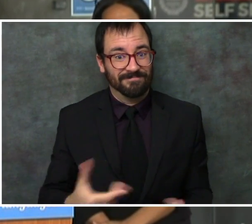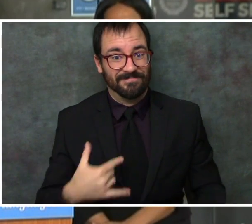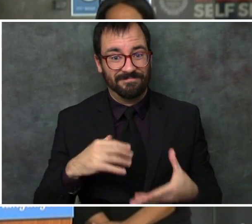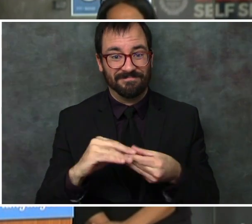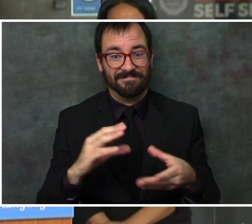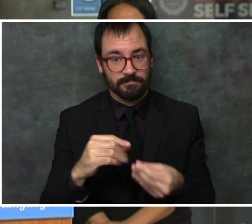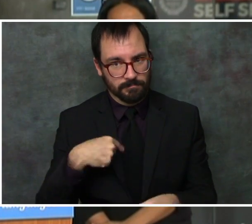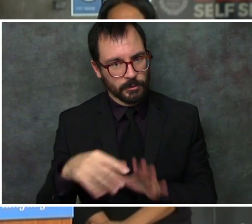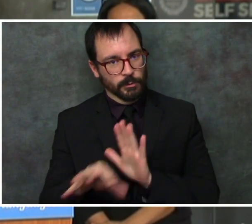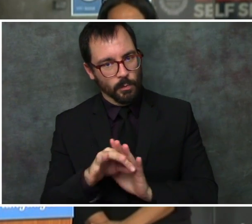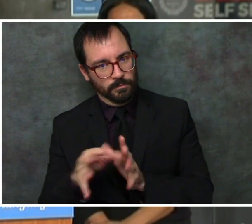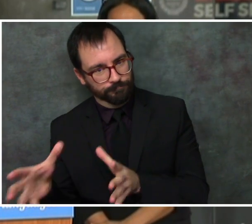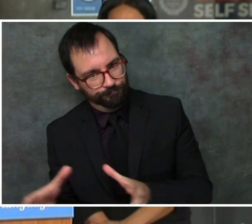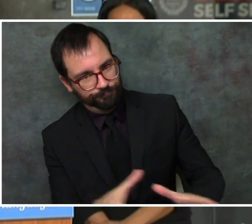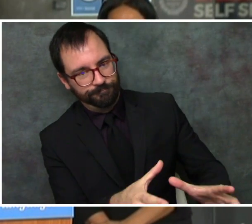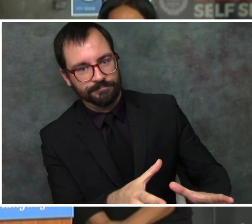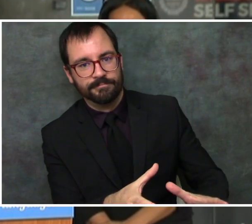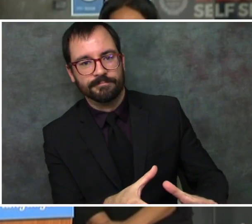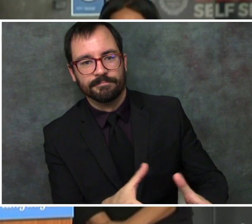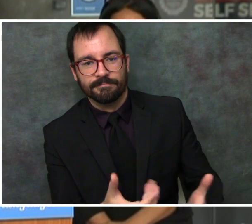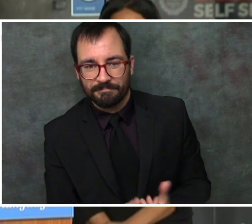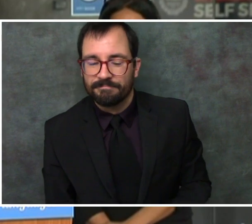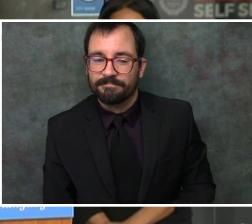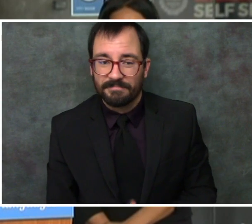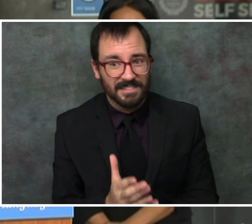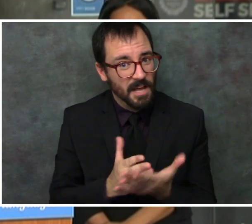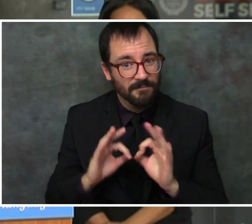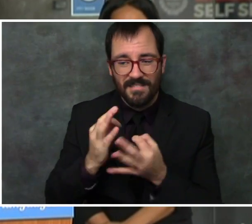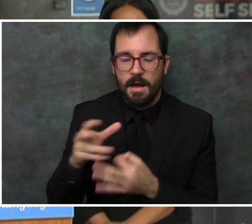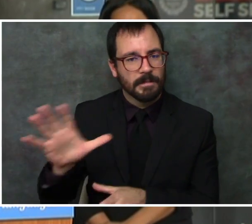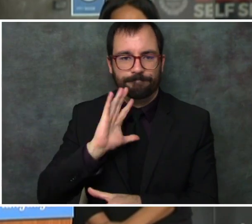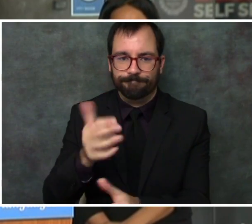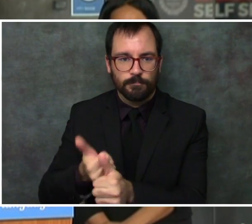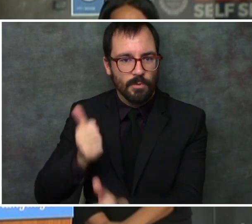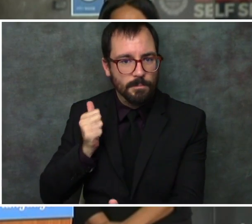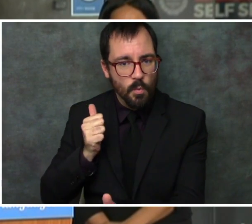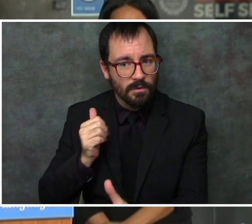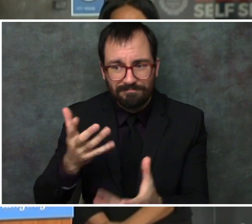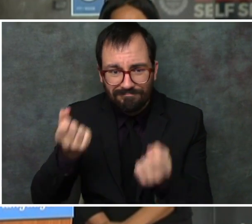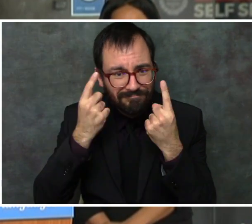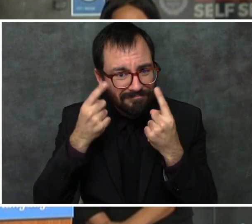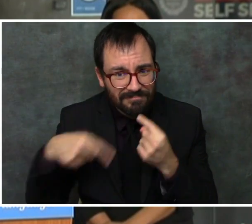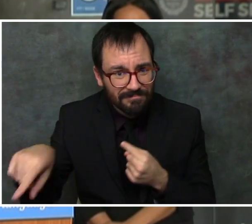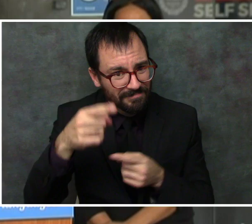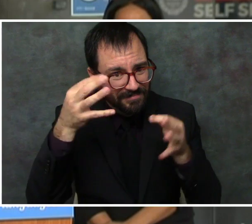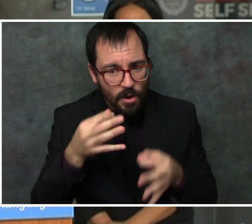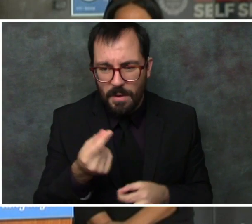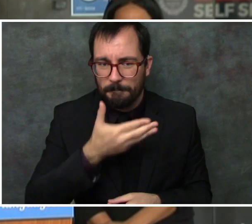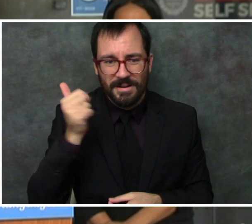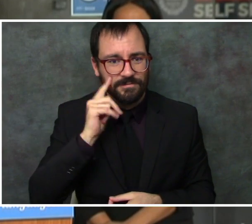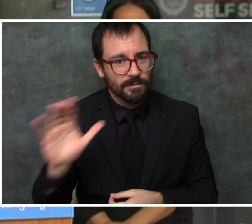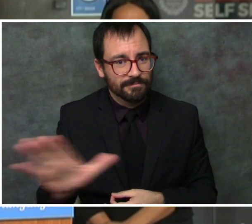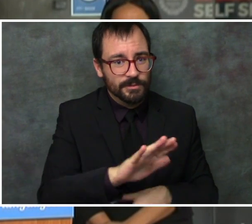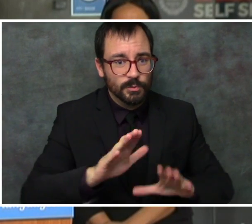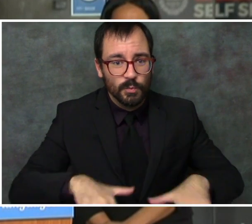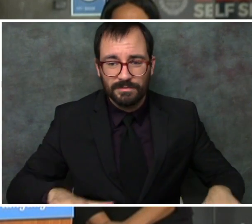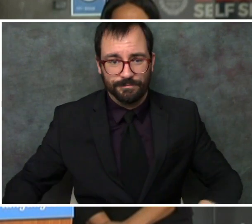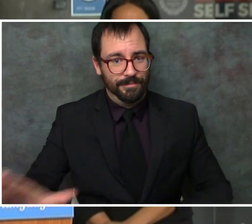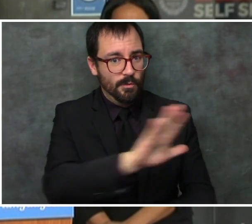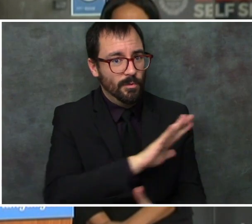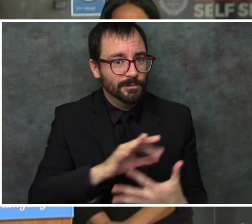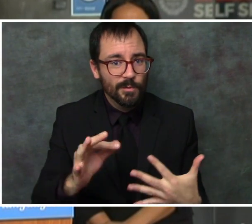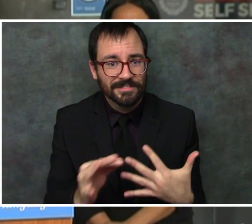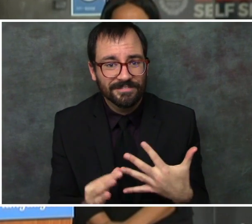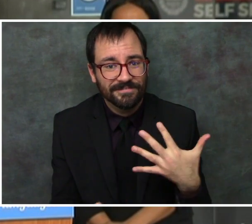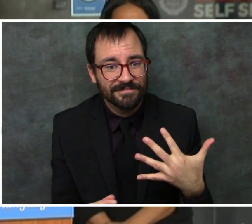they've decided is best for their family, that is their choice, and that is what works for them. So we are grateful that the district has decided to continue to